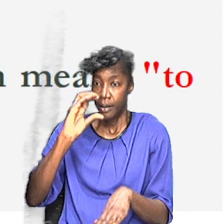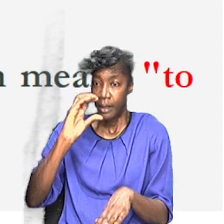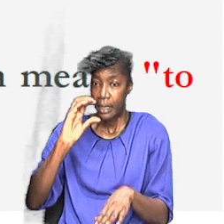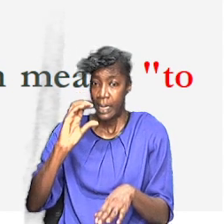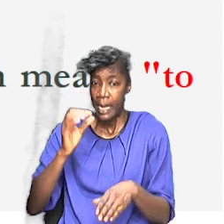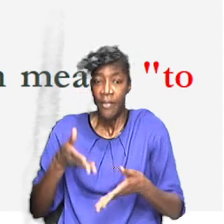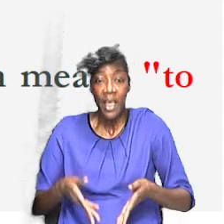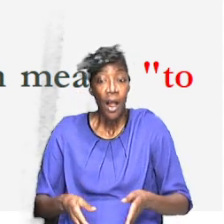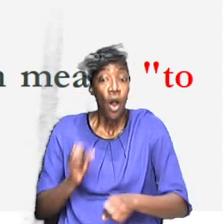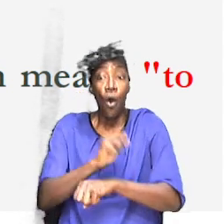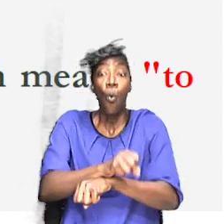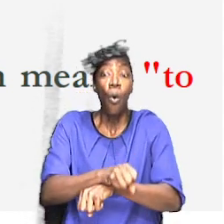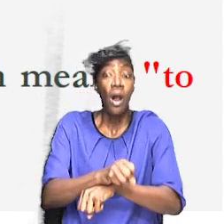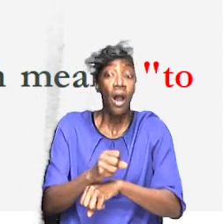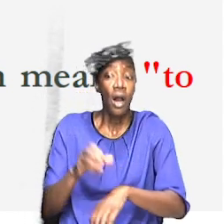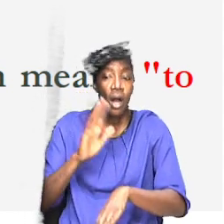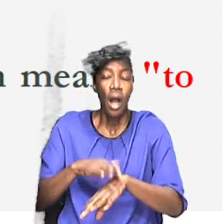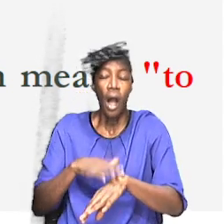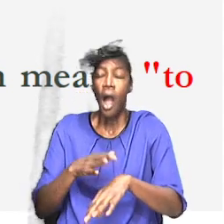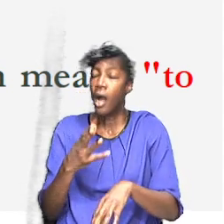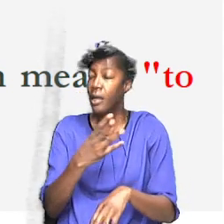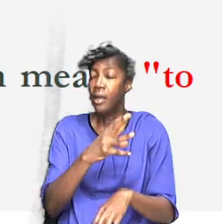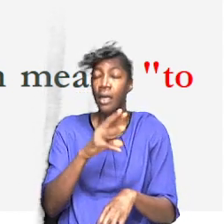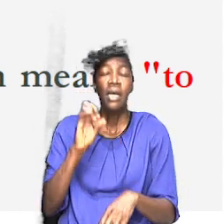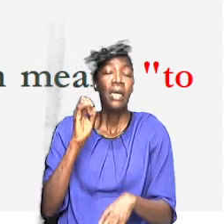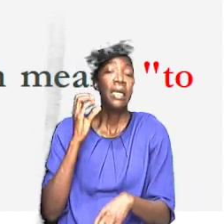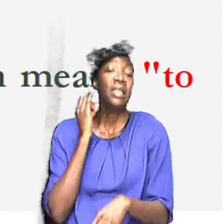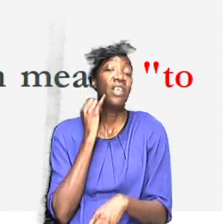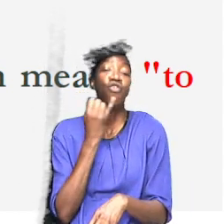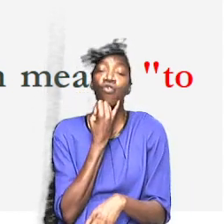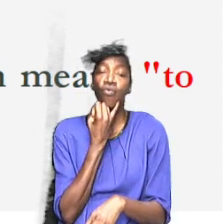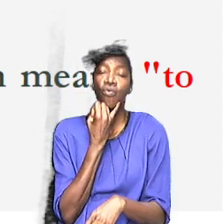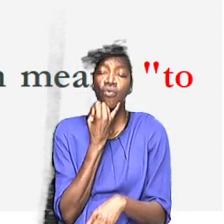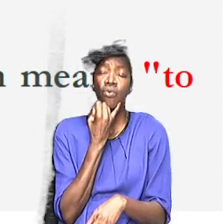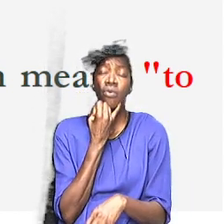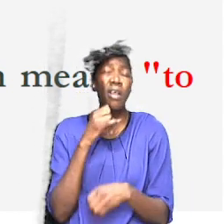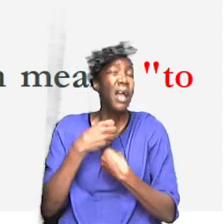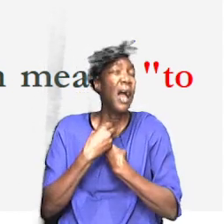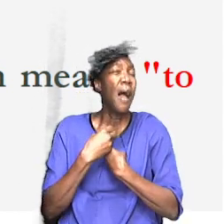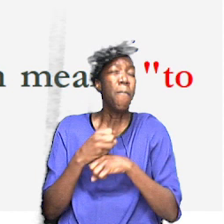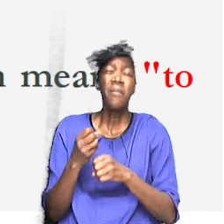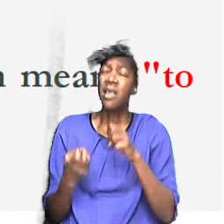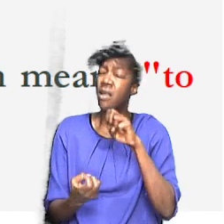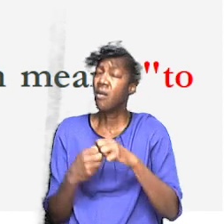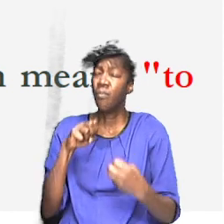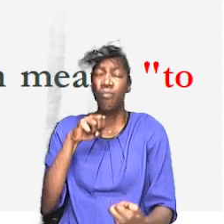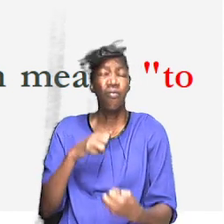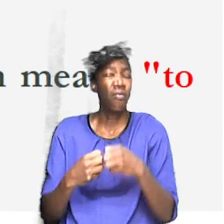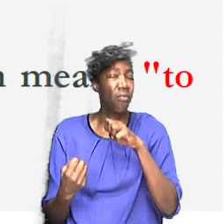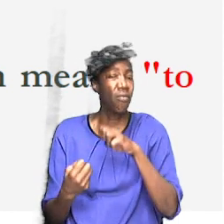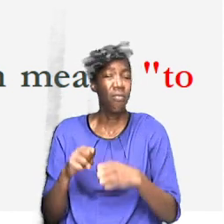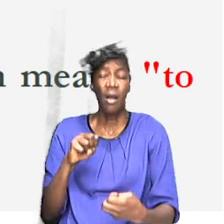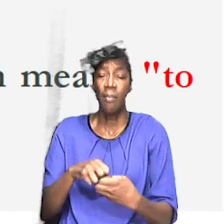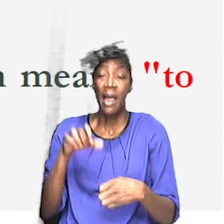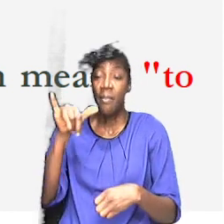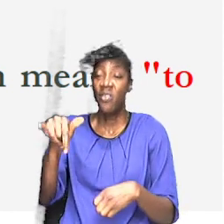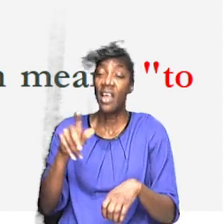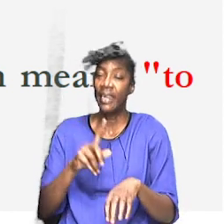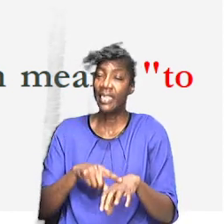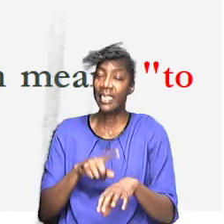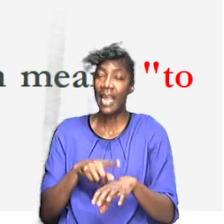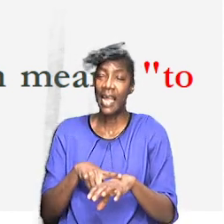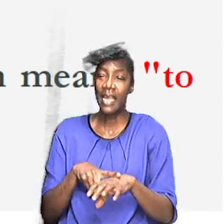their Greek culture upon the Jews. And that caused a problem, amen, during that time.